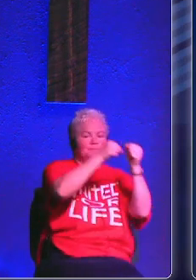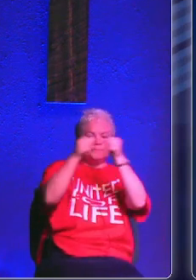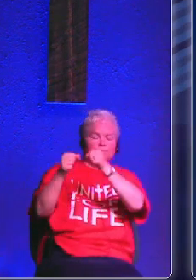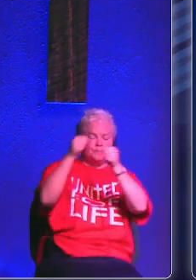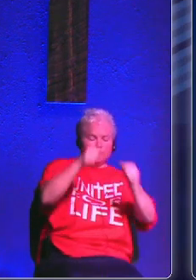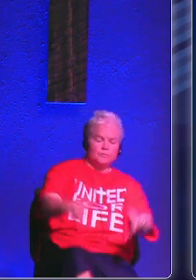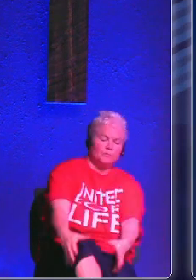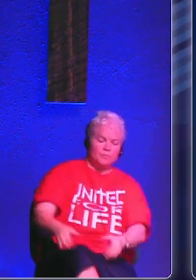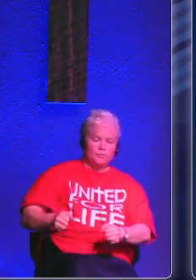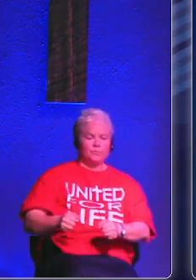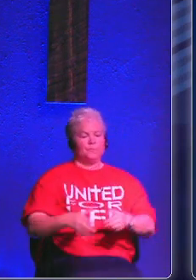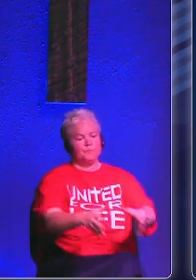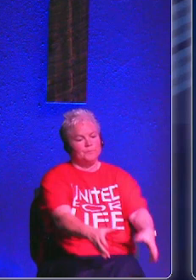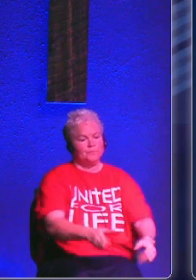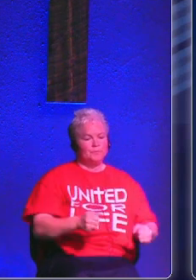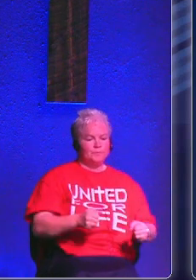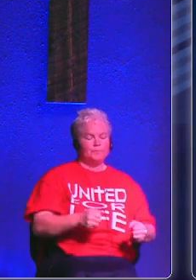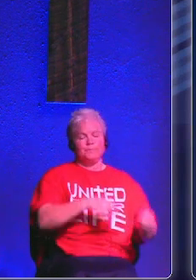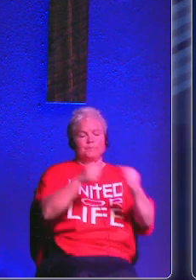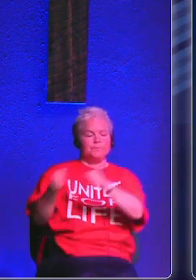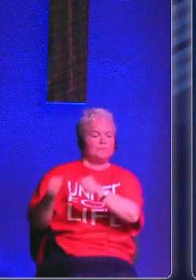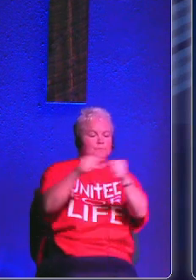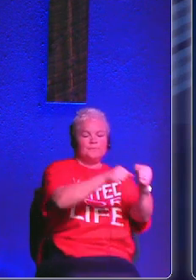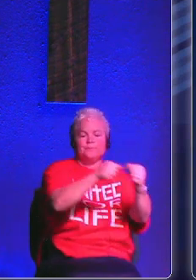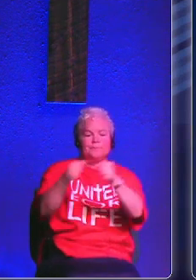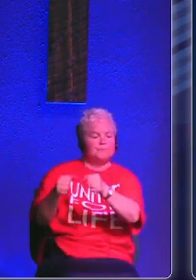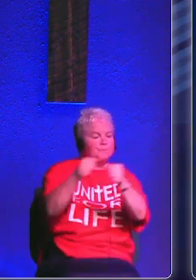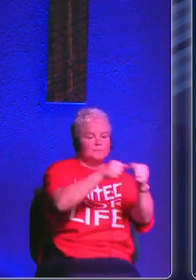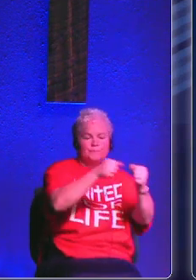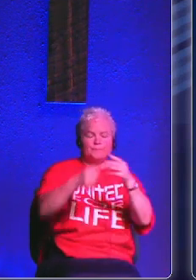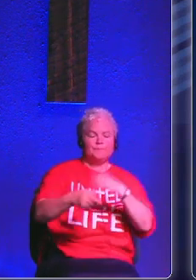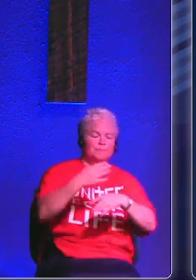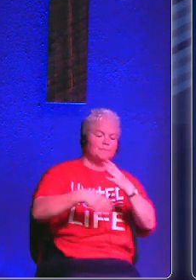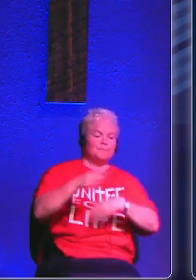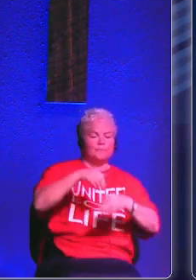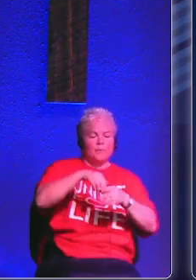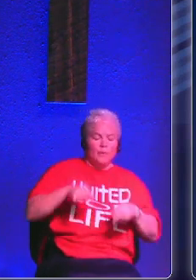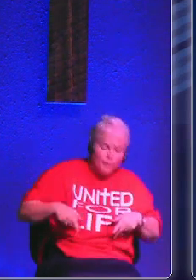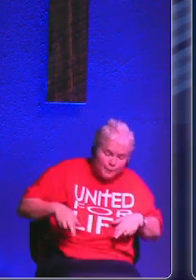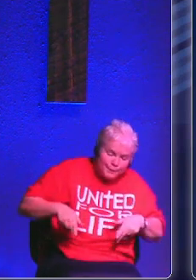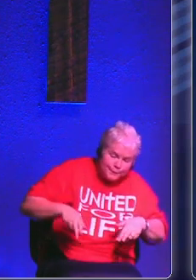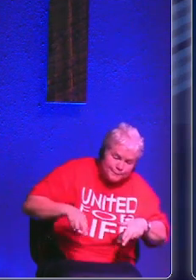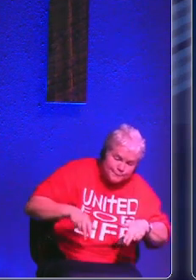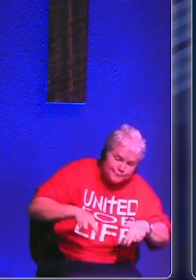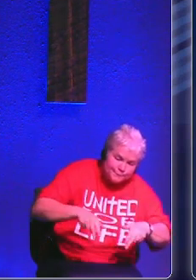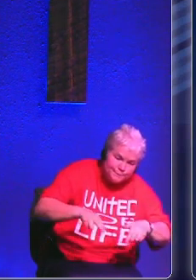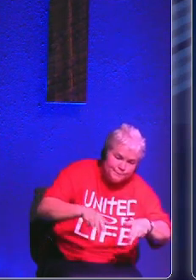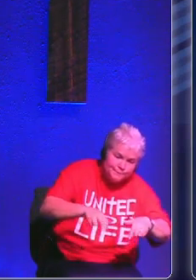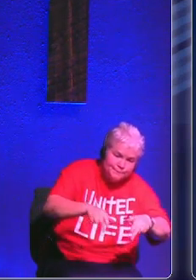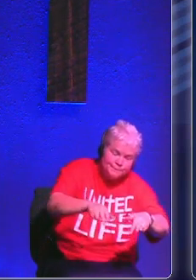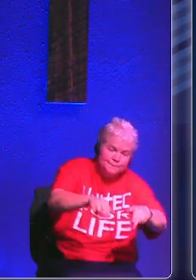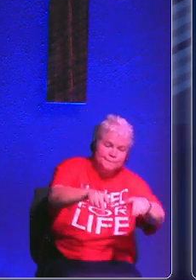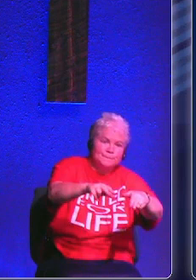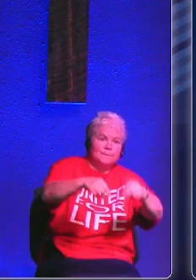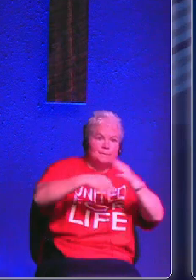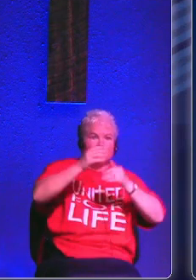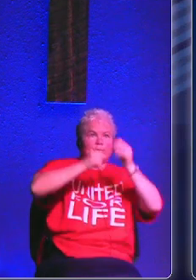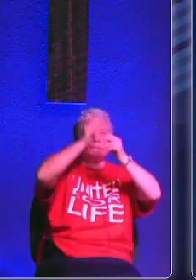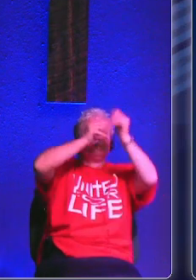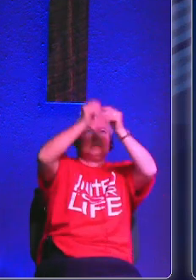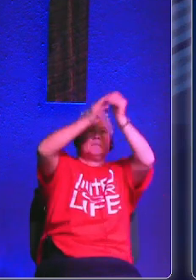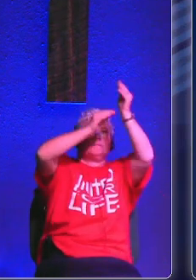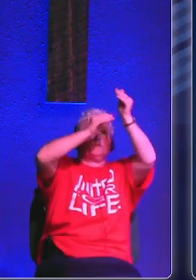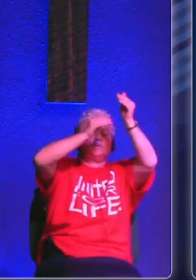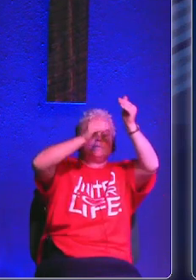early, put your boots on, drive here, come in, walk all the way from the parking lot into the